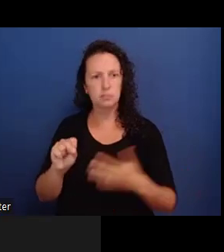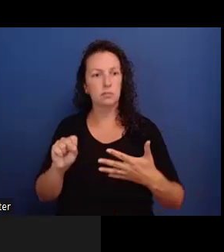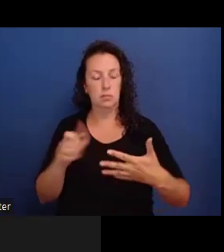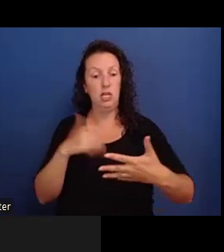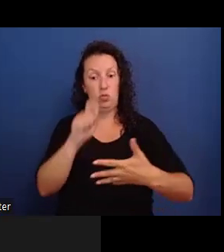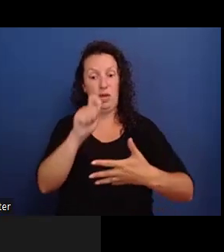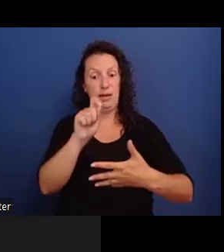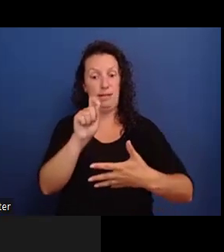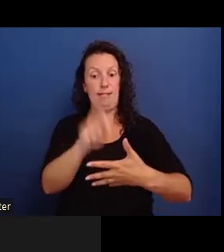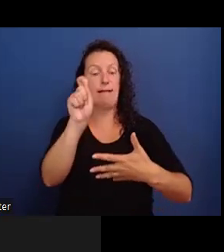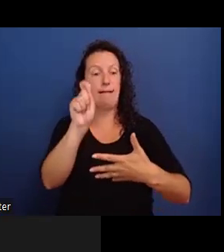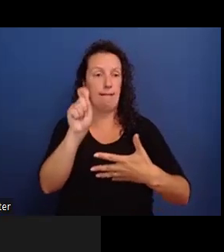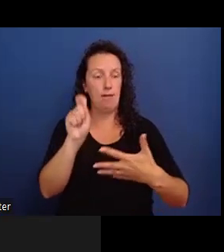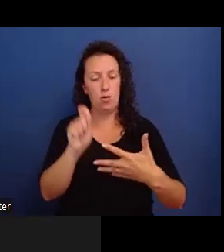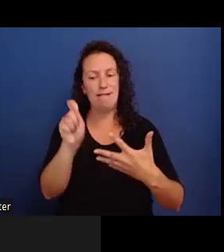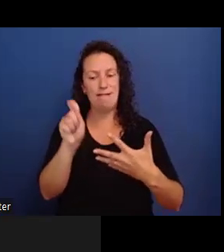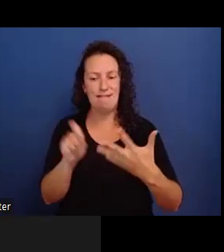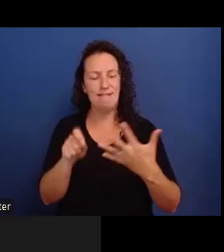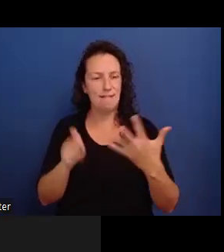then, let's say your